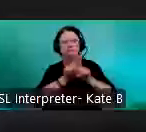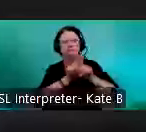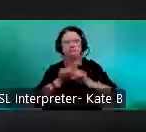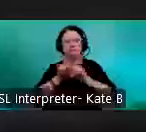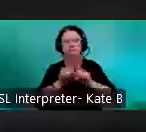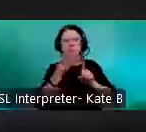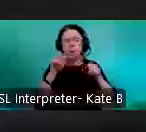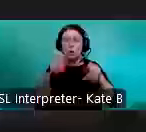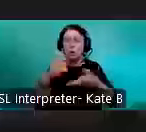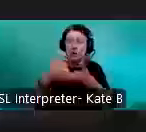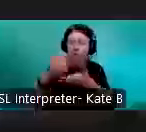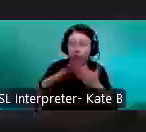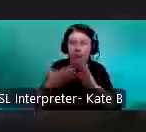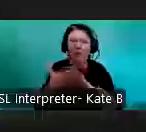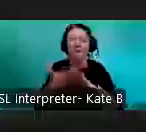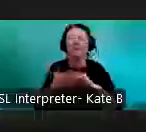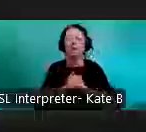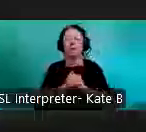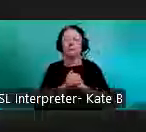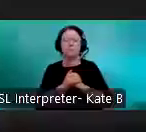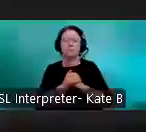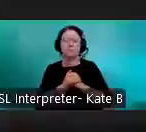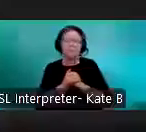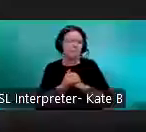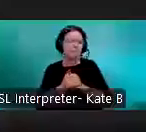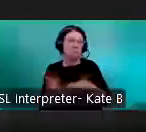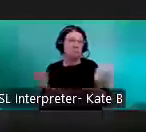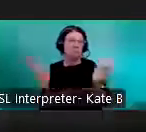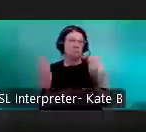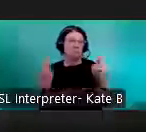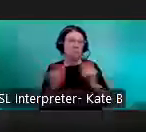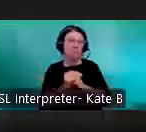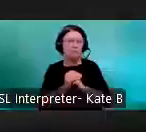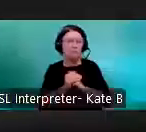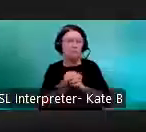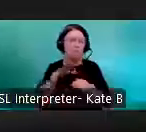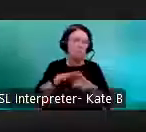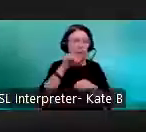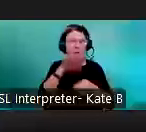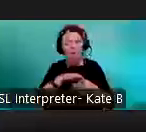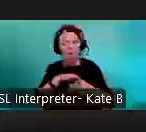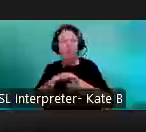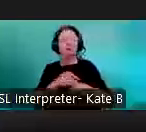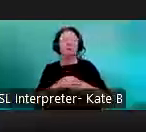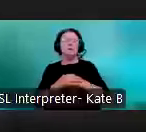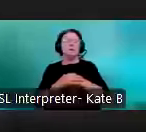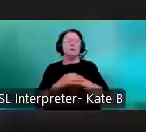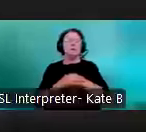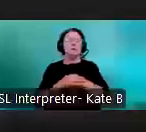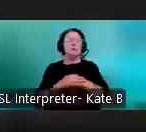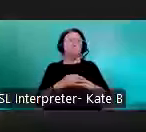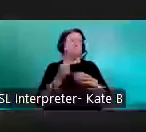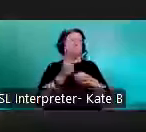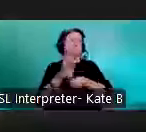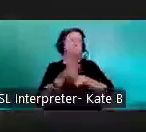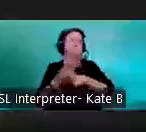with the community and to just talk with people about voting. I'm always really impressed when I